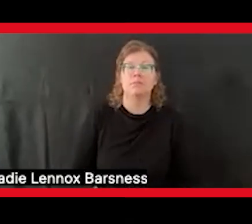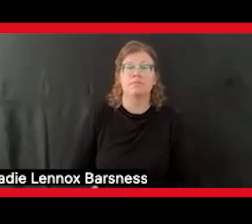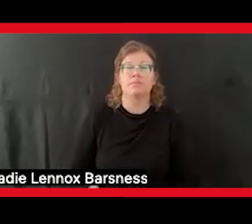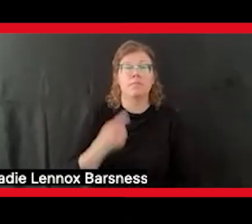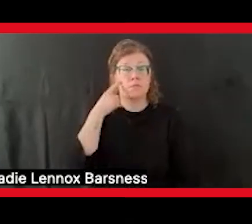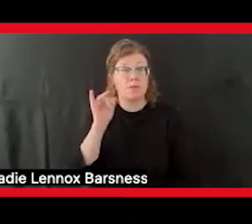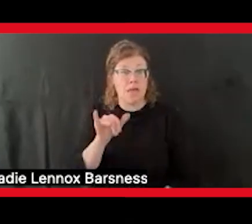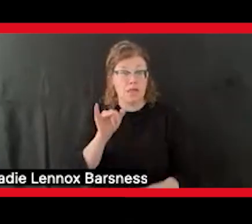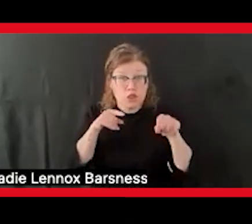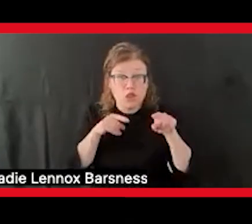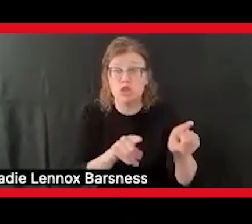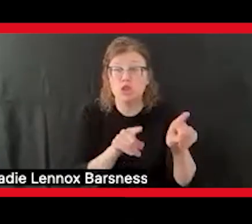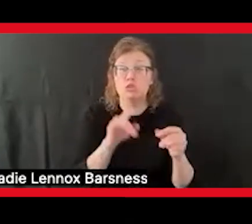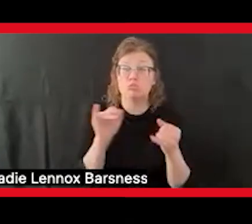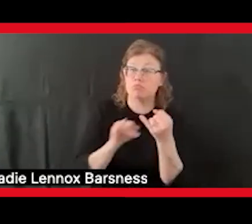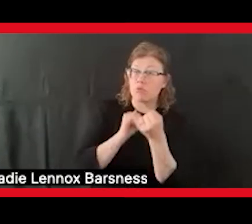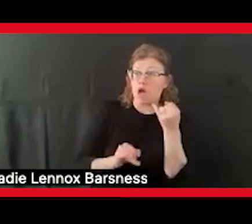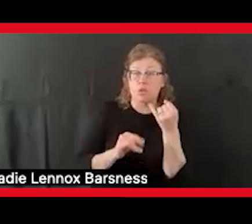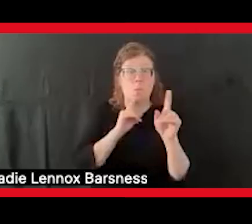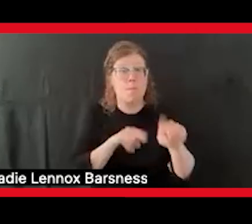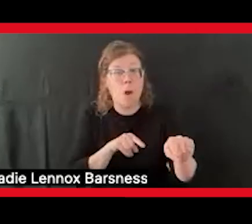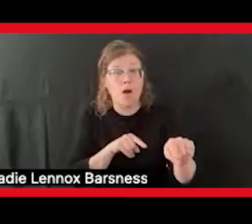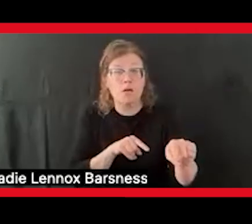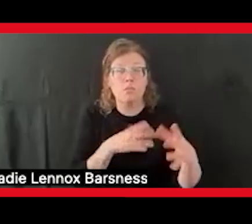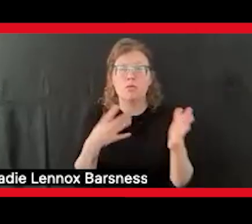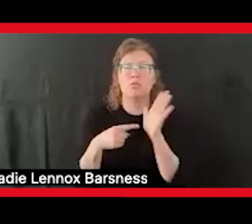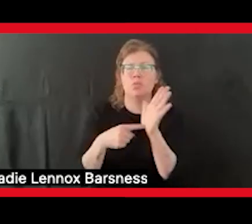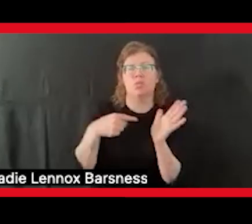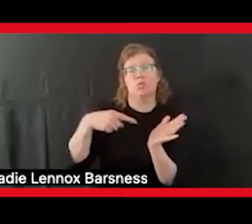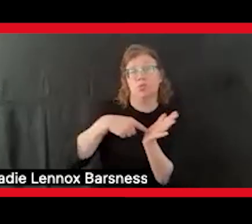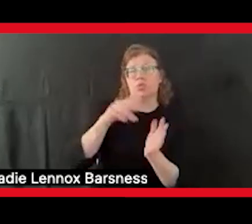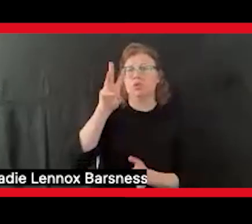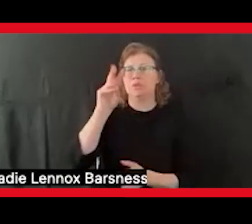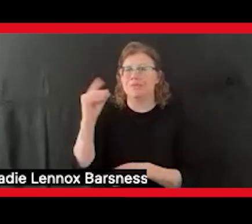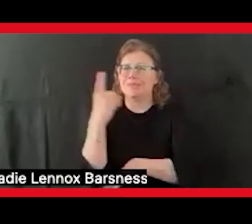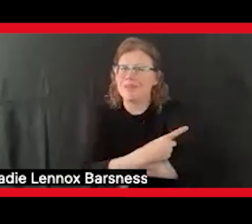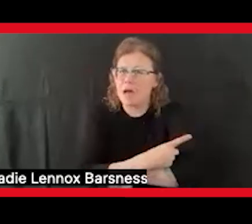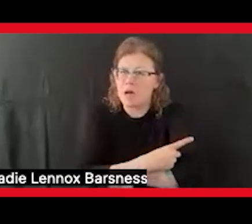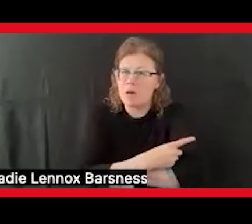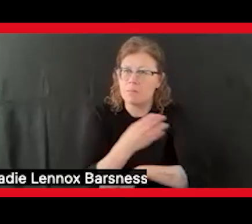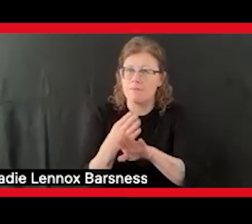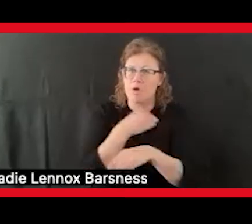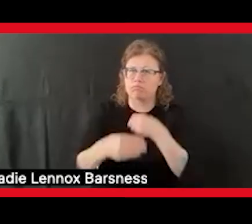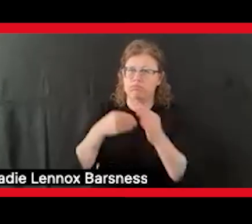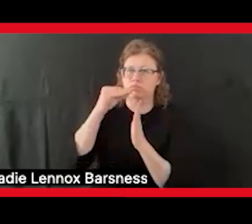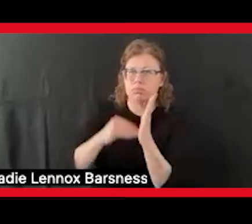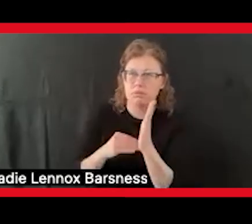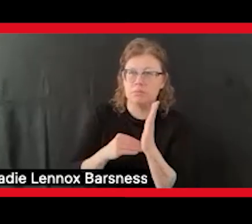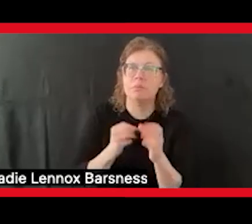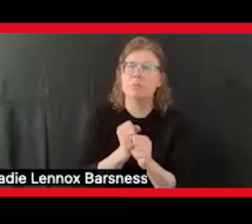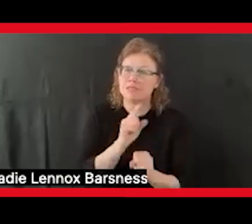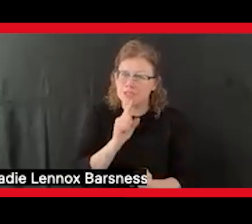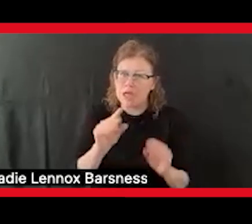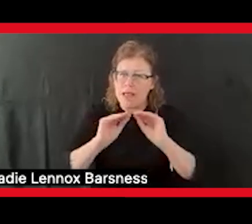60 days from the end date of your project, as indicated in your application.